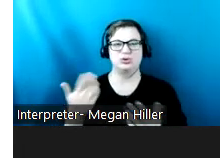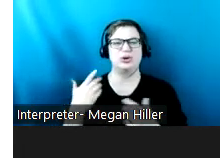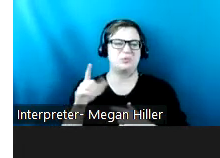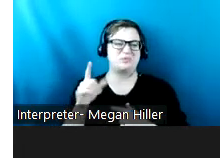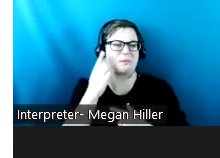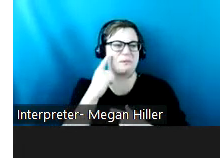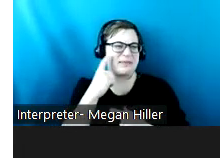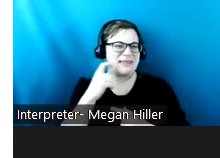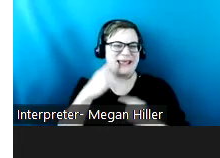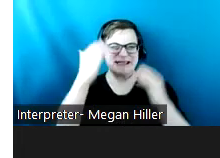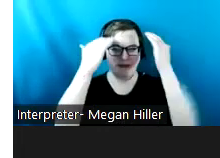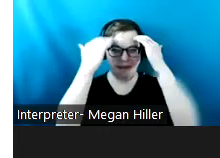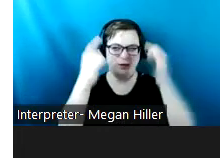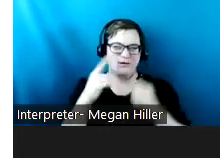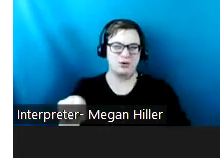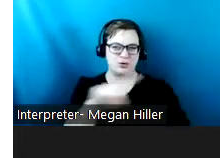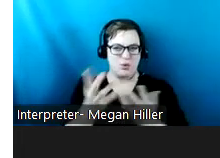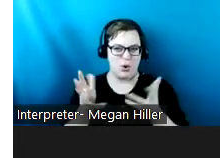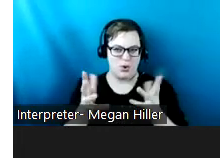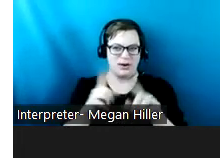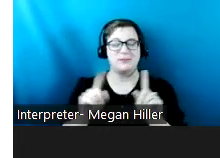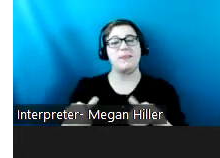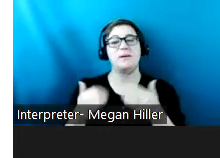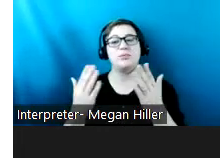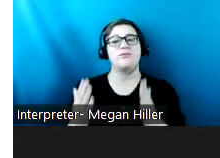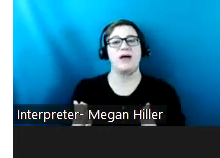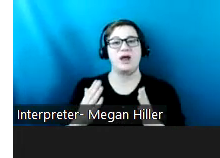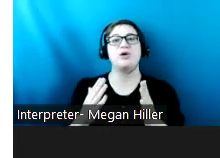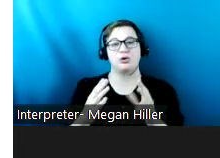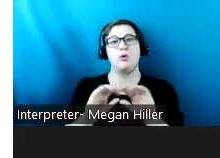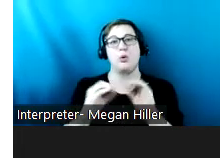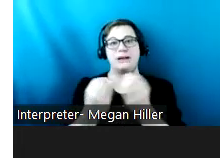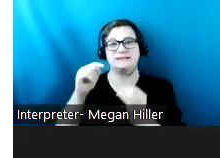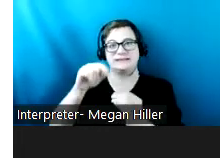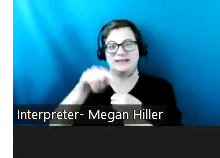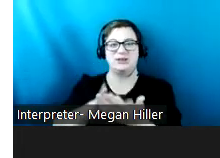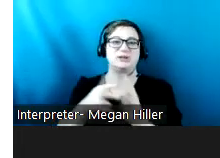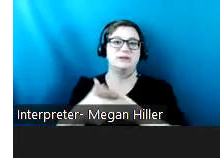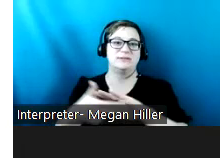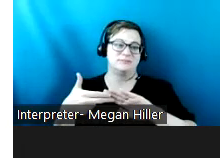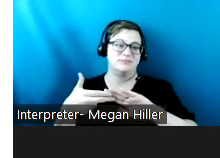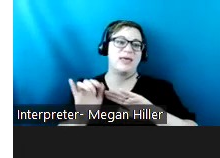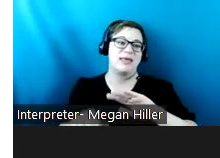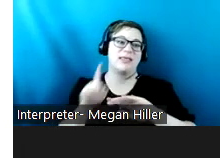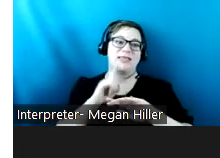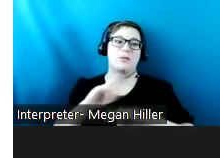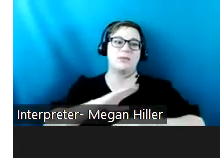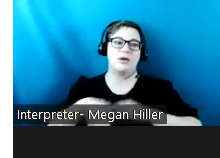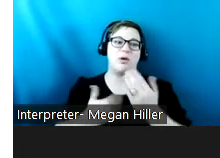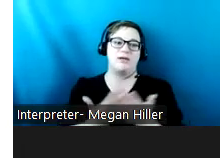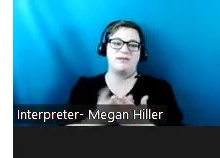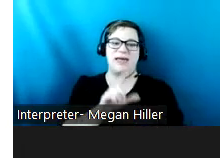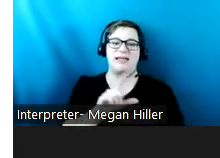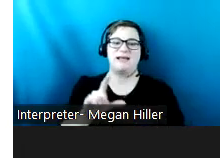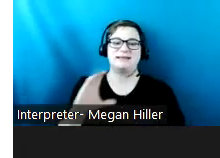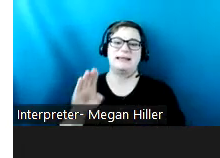a number of you already. This provider organization definition, meaning a corporation, partnership, LLC, business